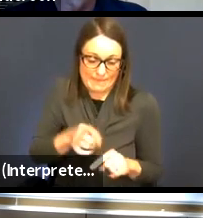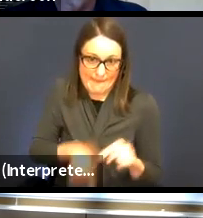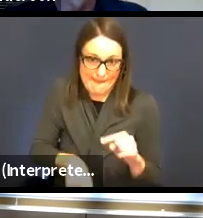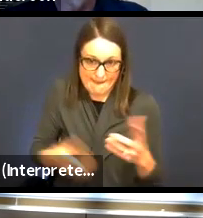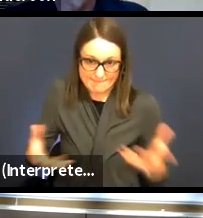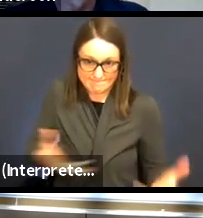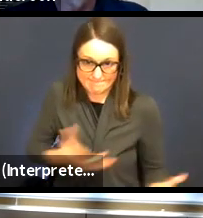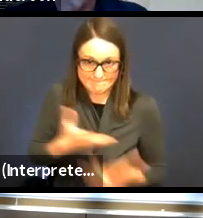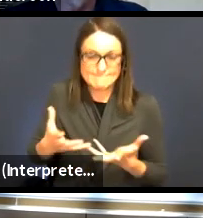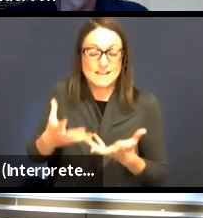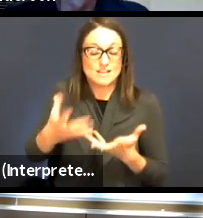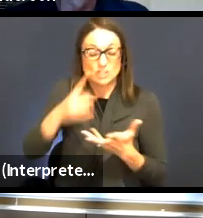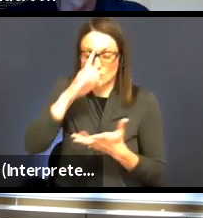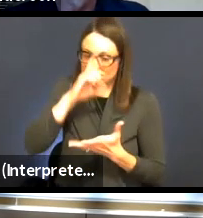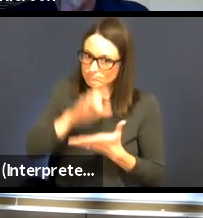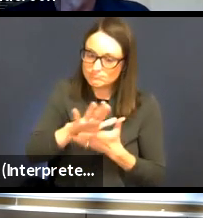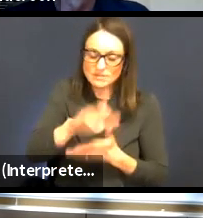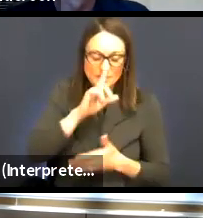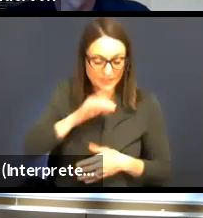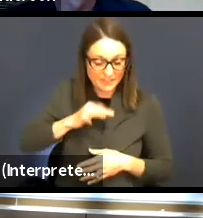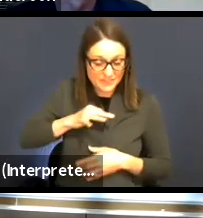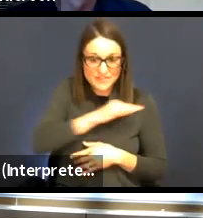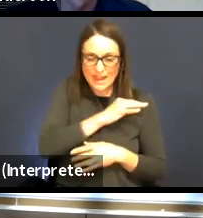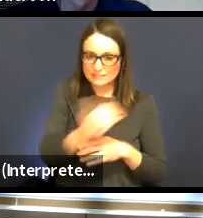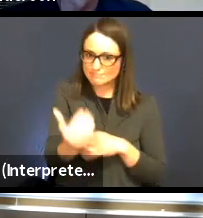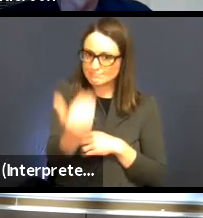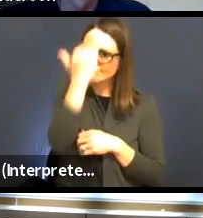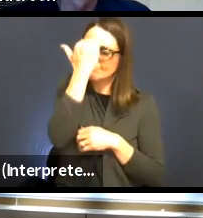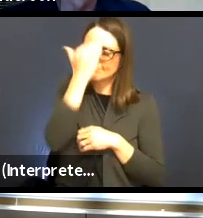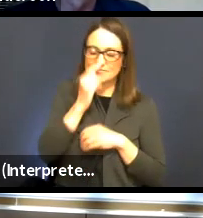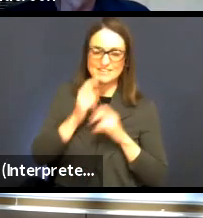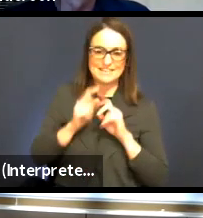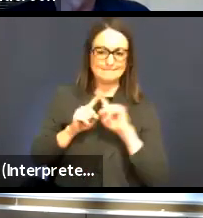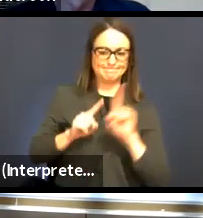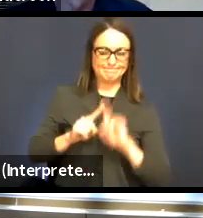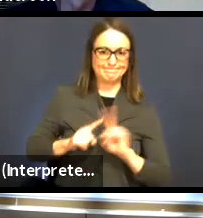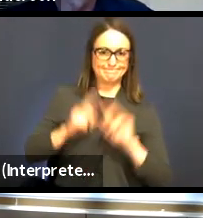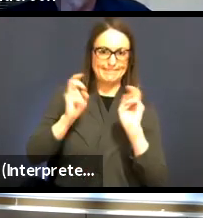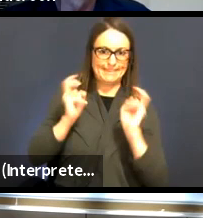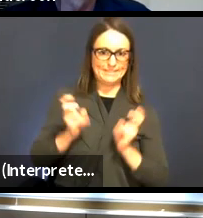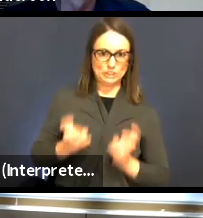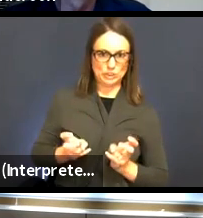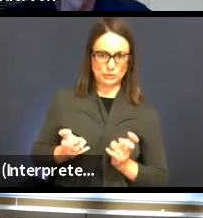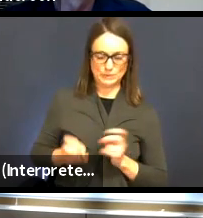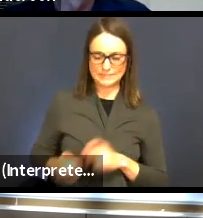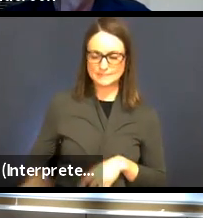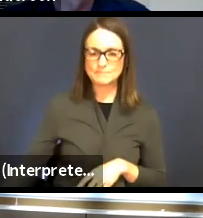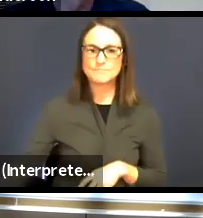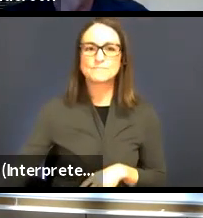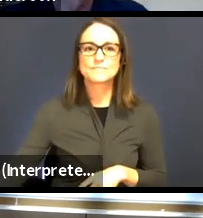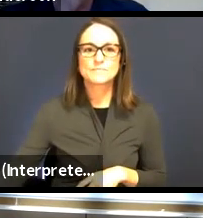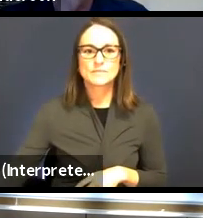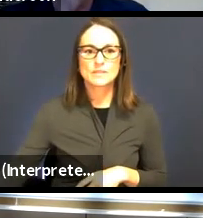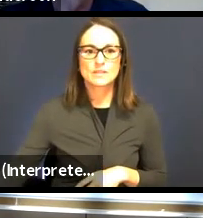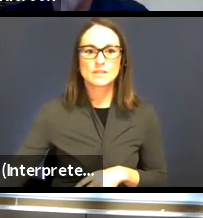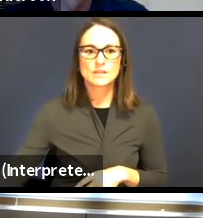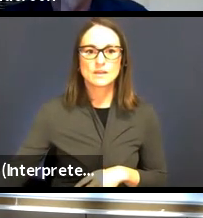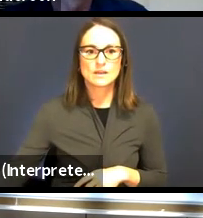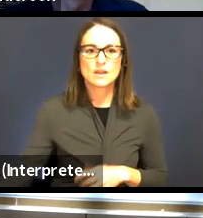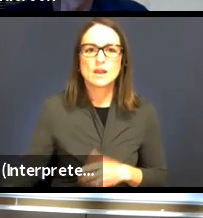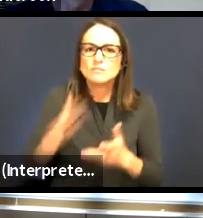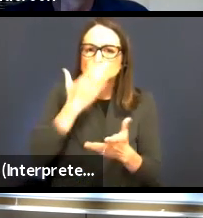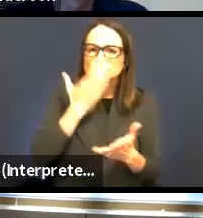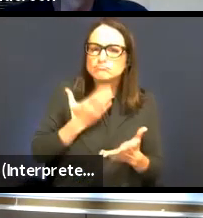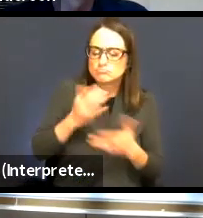Believe me, the faculty is currently well aware of these issues and is talking about it in the Senate. And Mark's been very good,